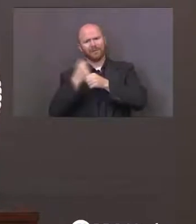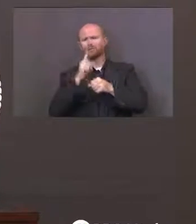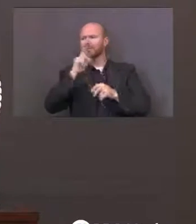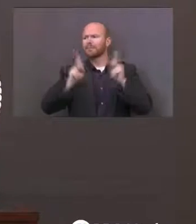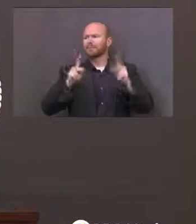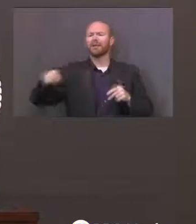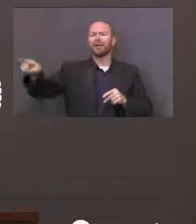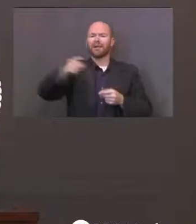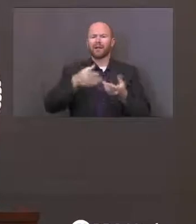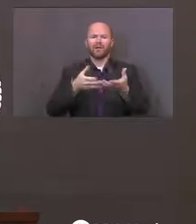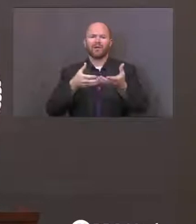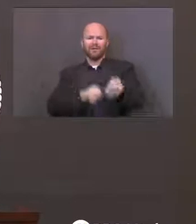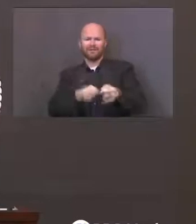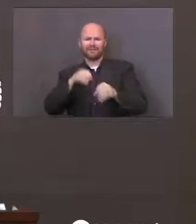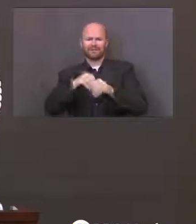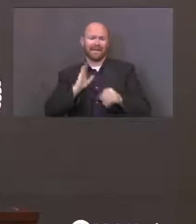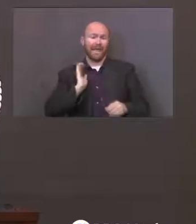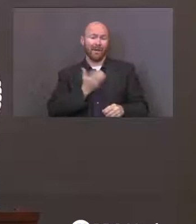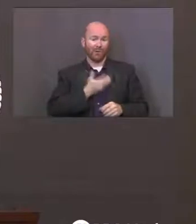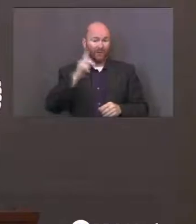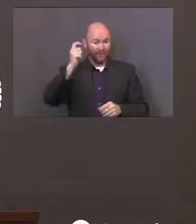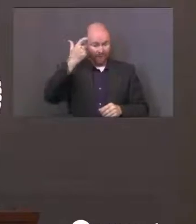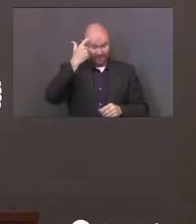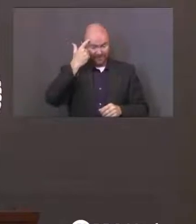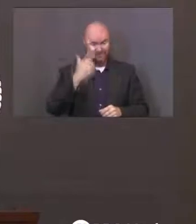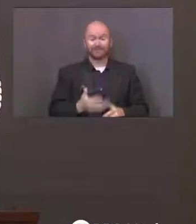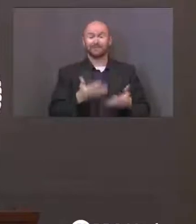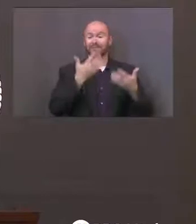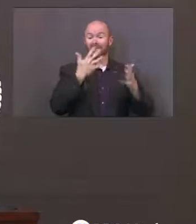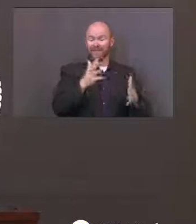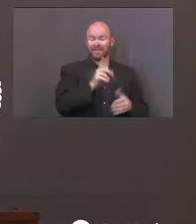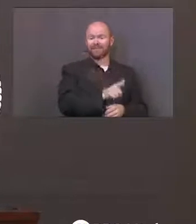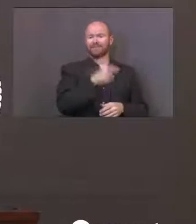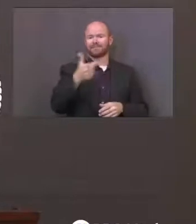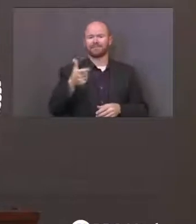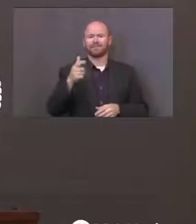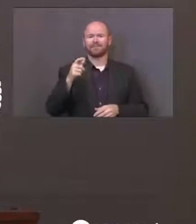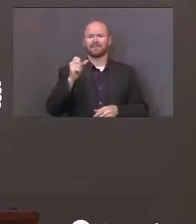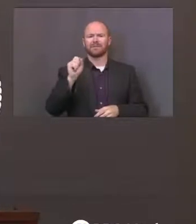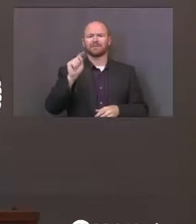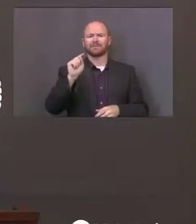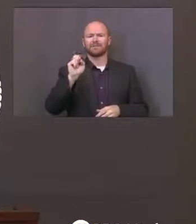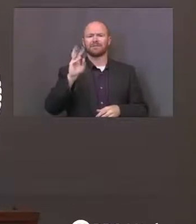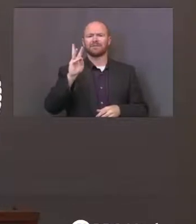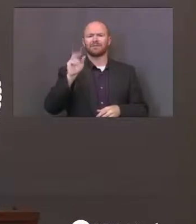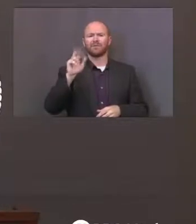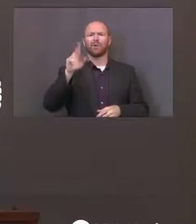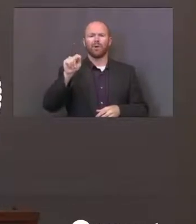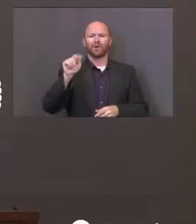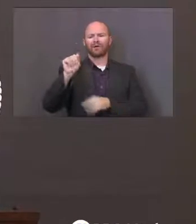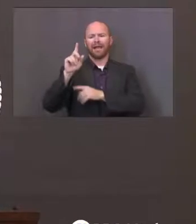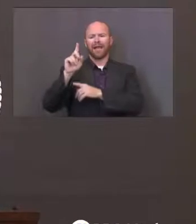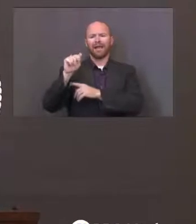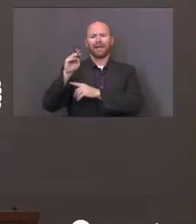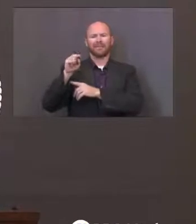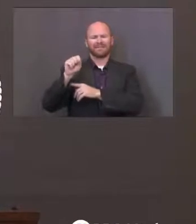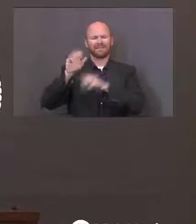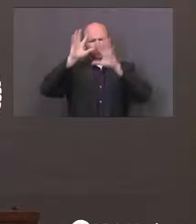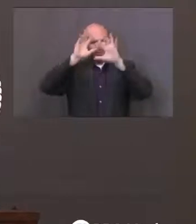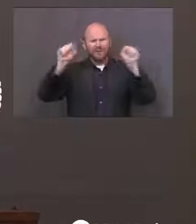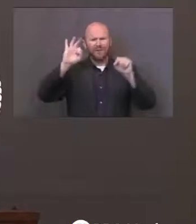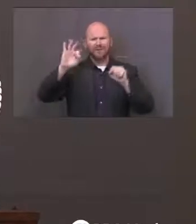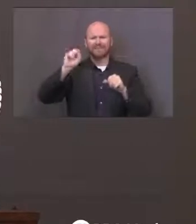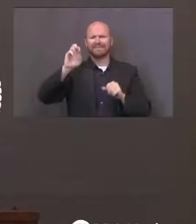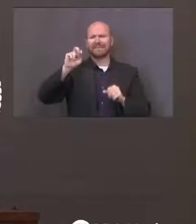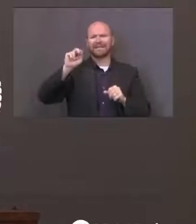what we're doing and how we're doing it. After he speaks, we'll invite President Stuart Adams to discuss how we all are working together, have